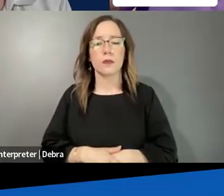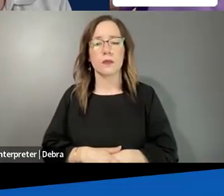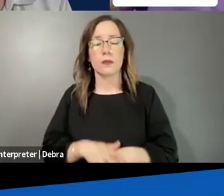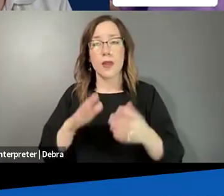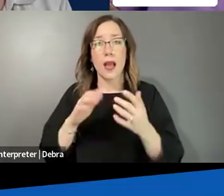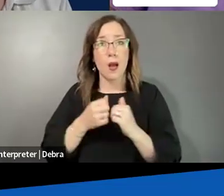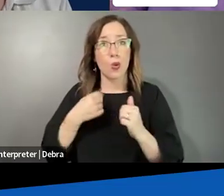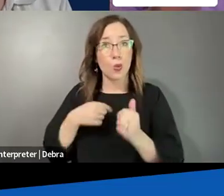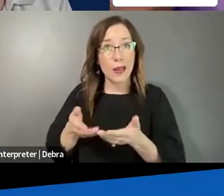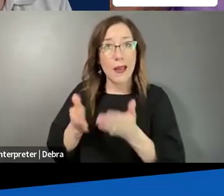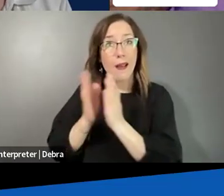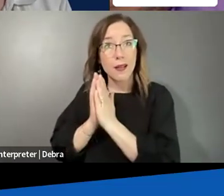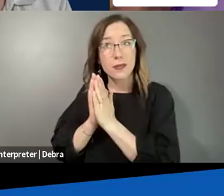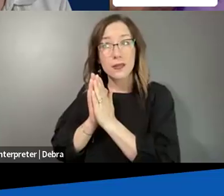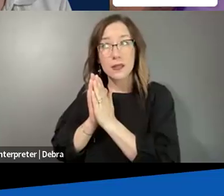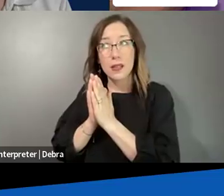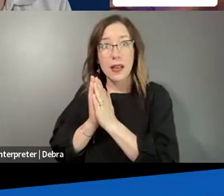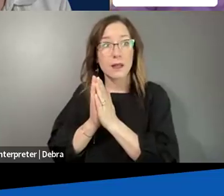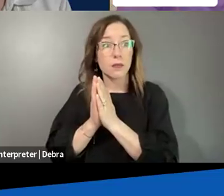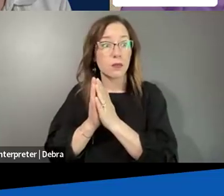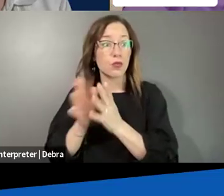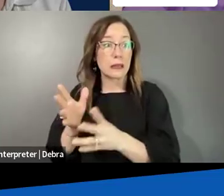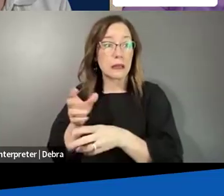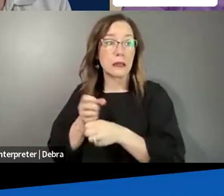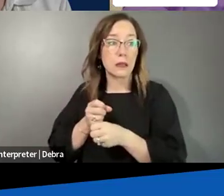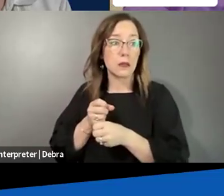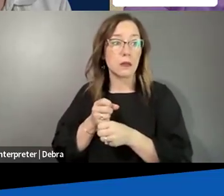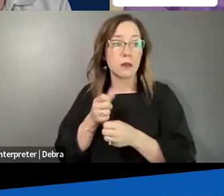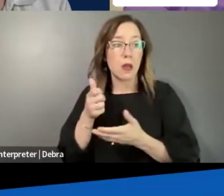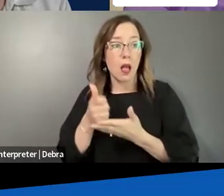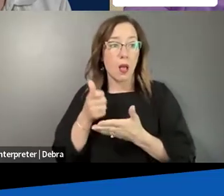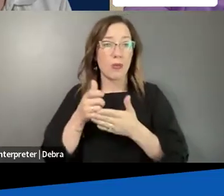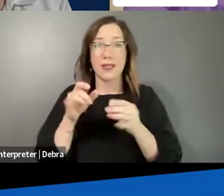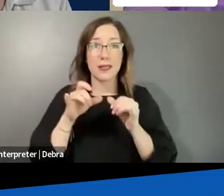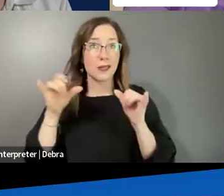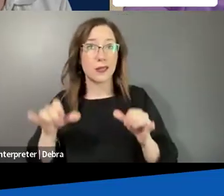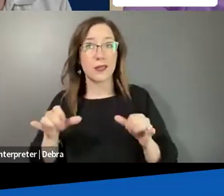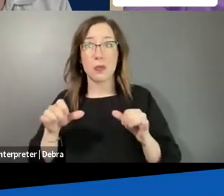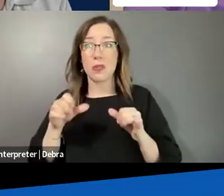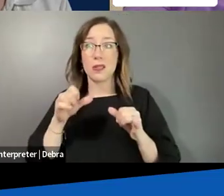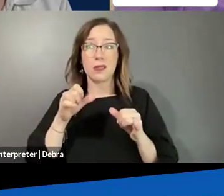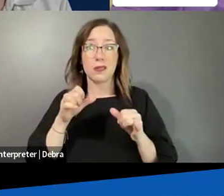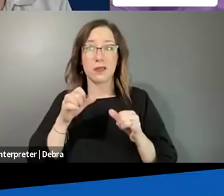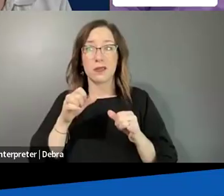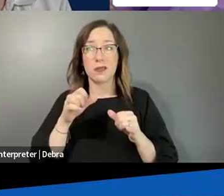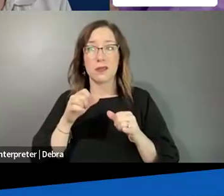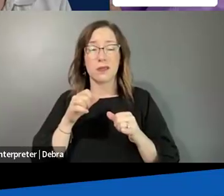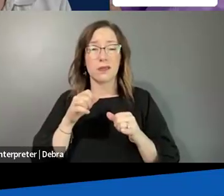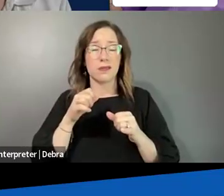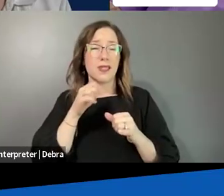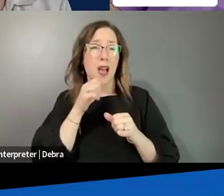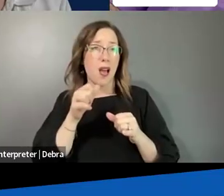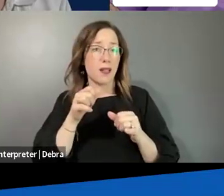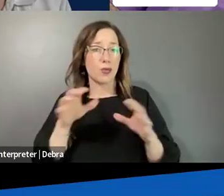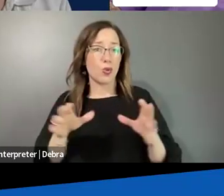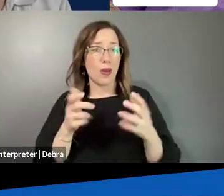ask and get help in a system that is set up to not really do all the things we need it